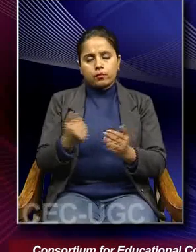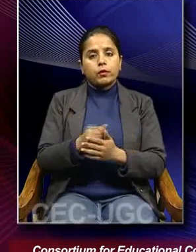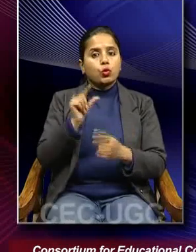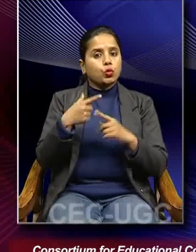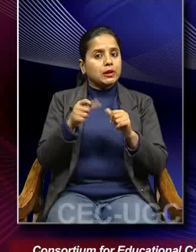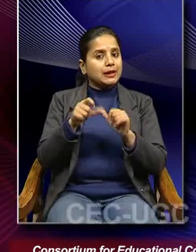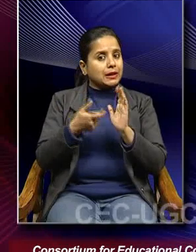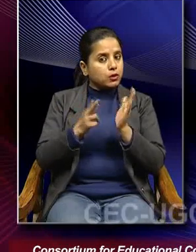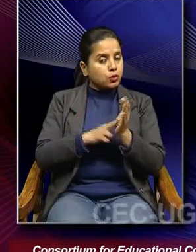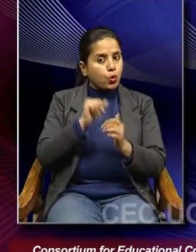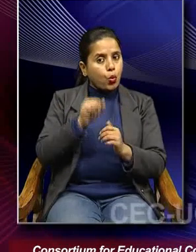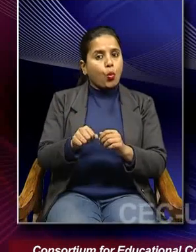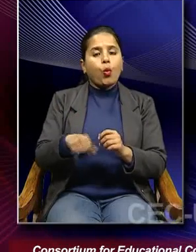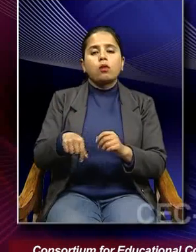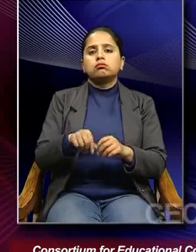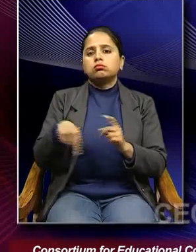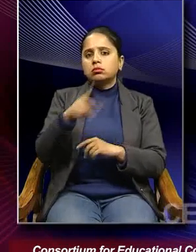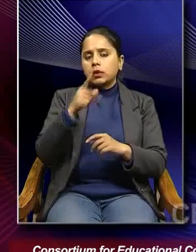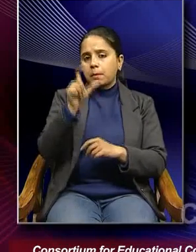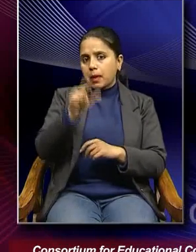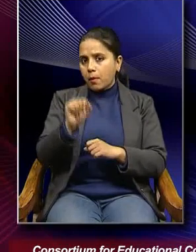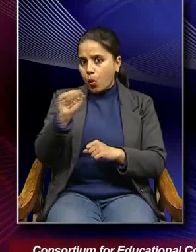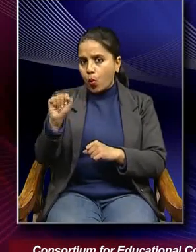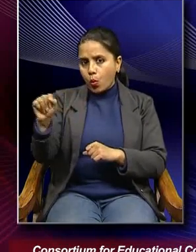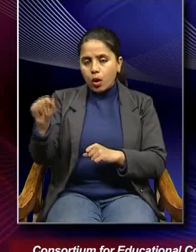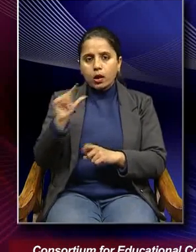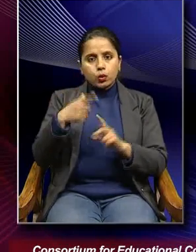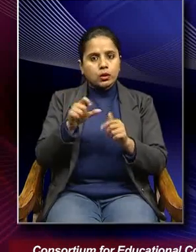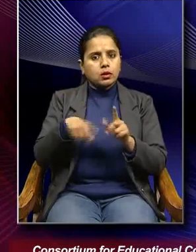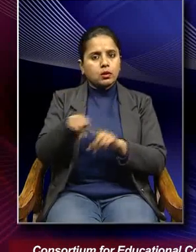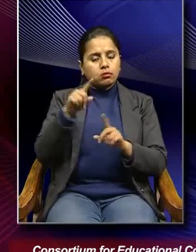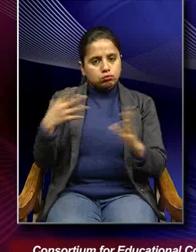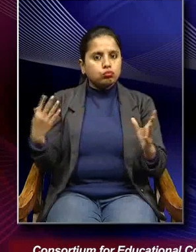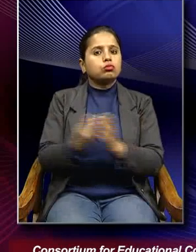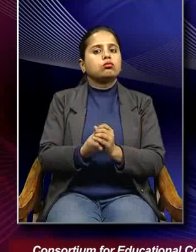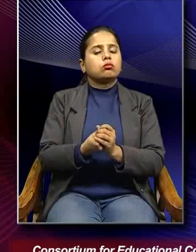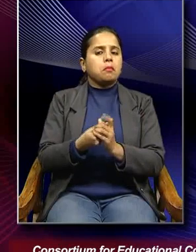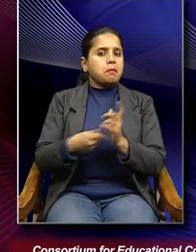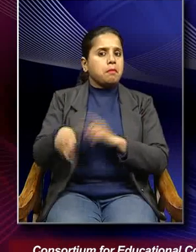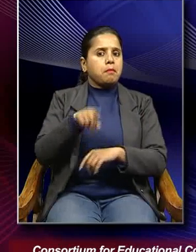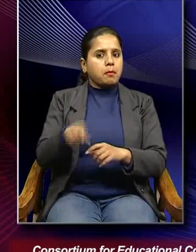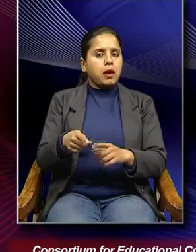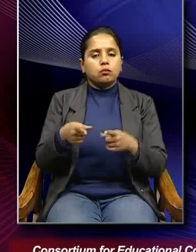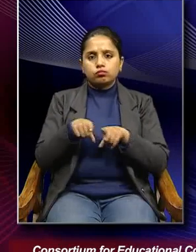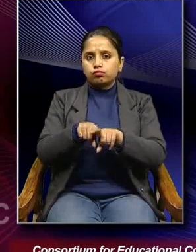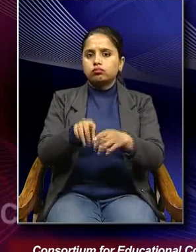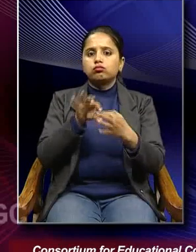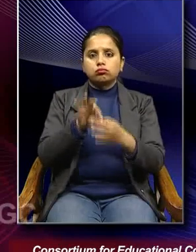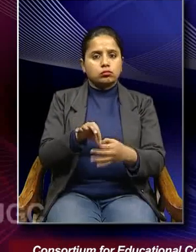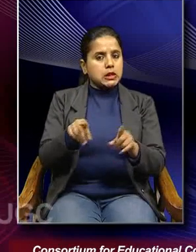Utilitarian considered all the individual utilities at a go and together in a additive manner,